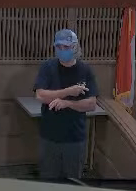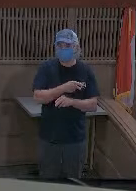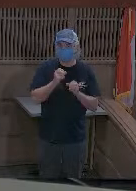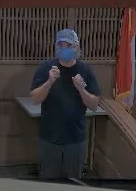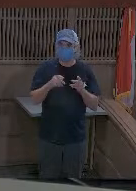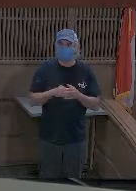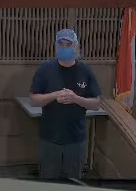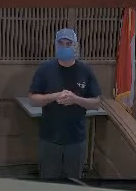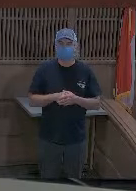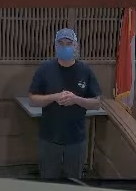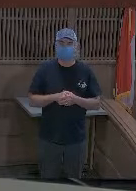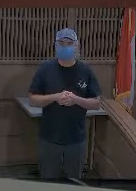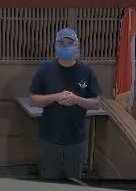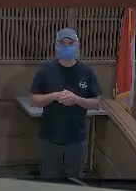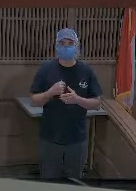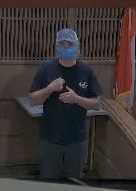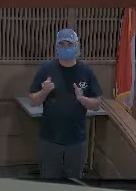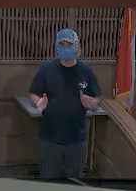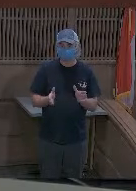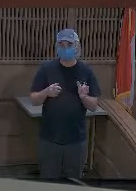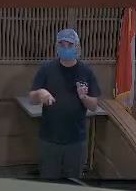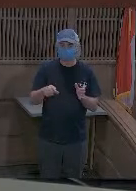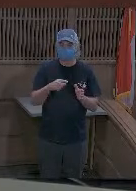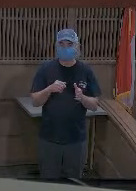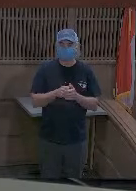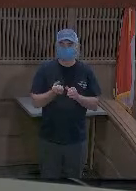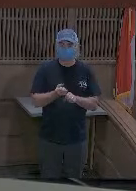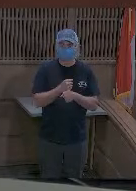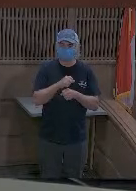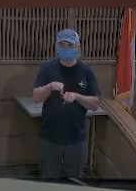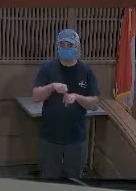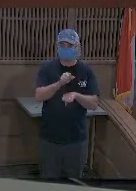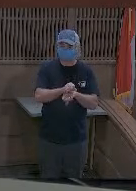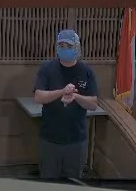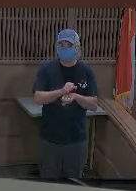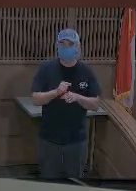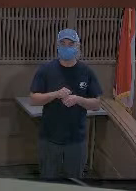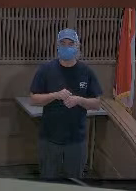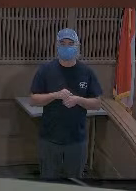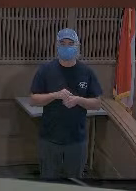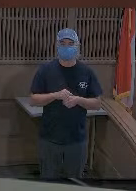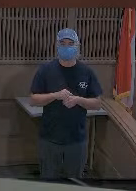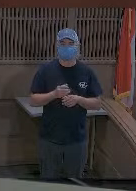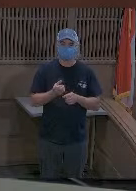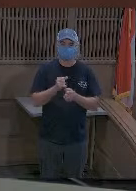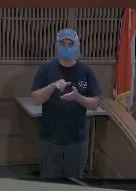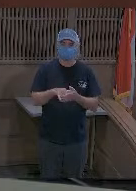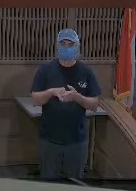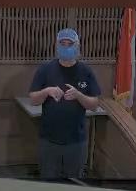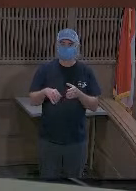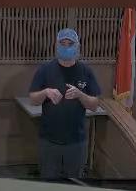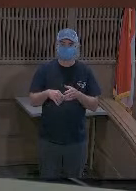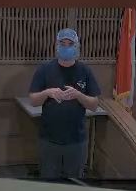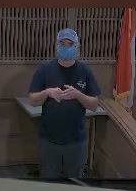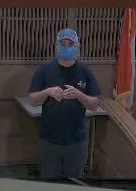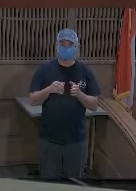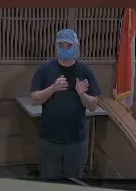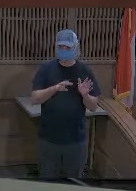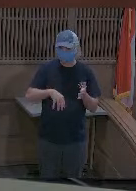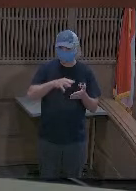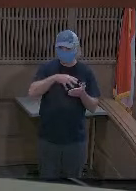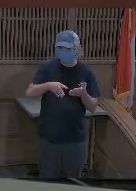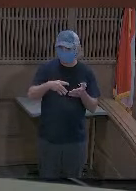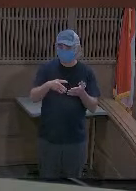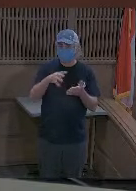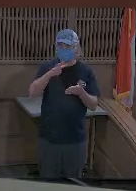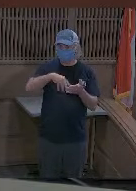those healthcare needs, I urge you to go ahead and make those appointments and get those appointments out of the way. Again, all of our clinics, operating